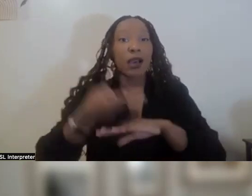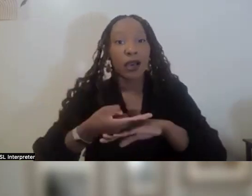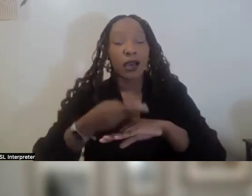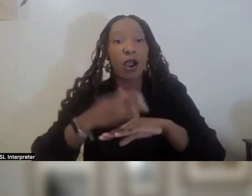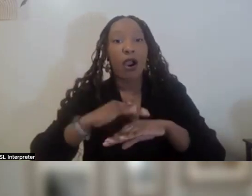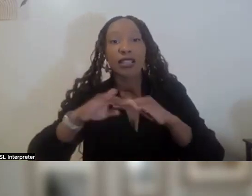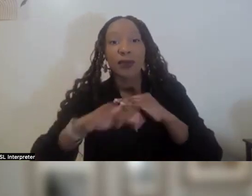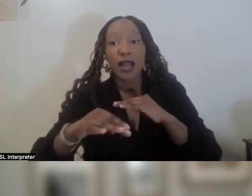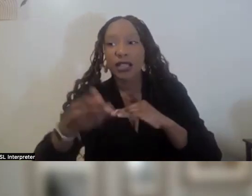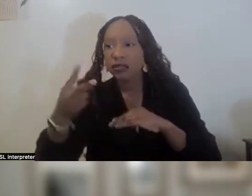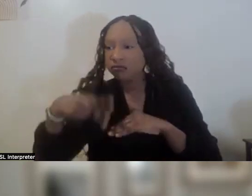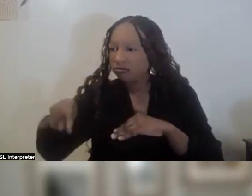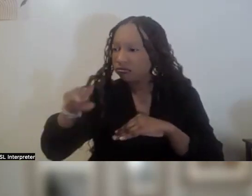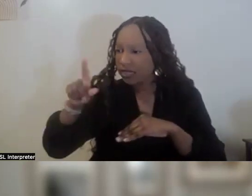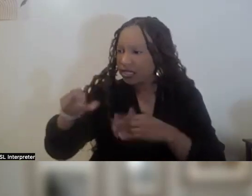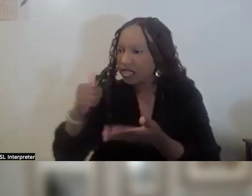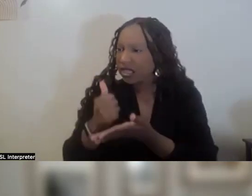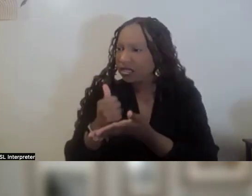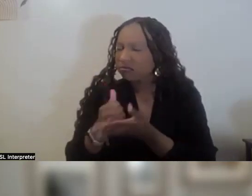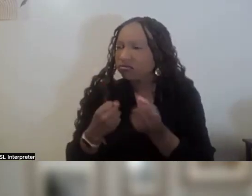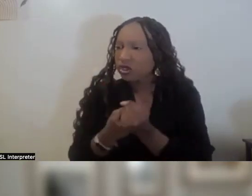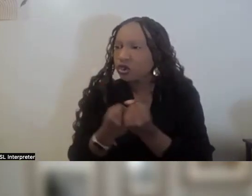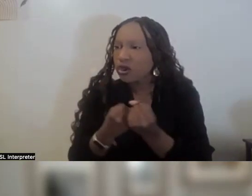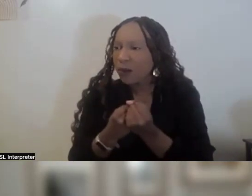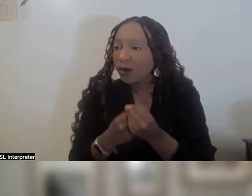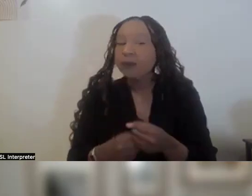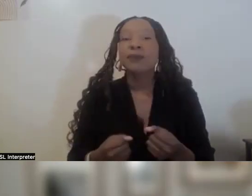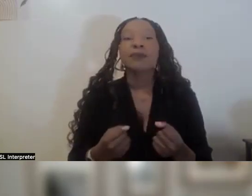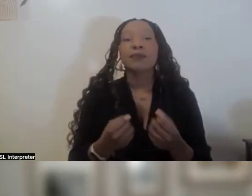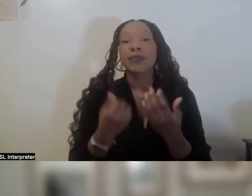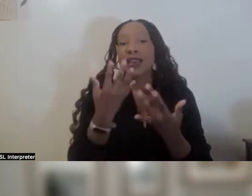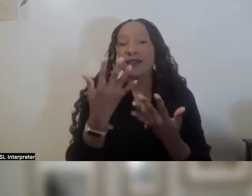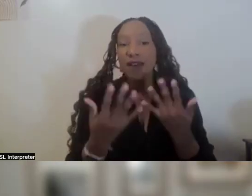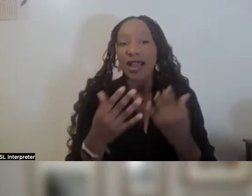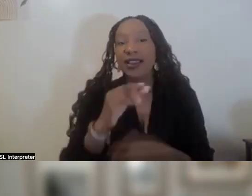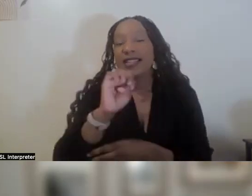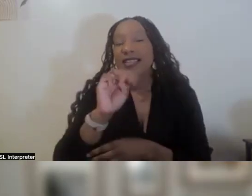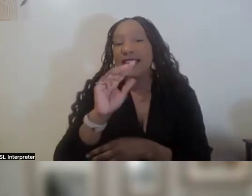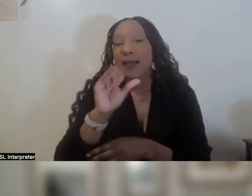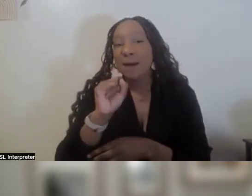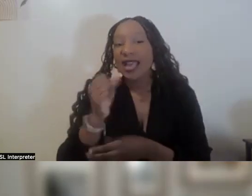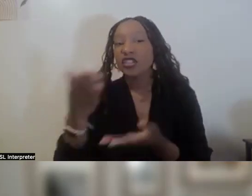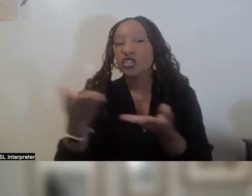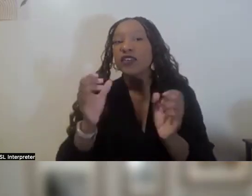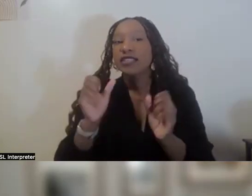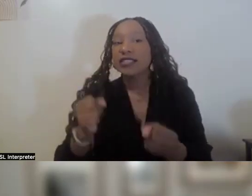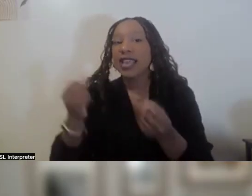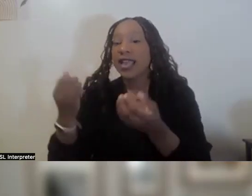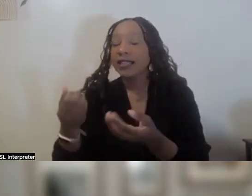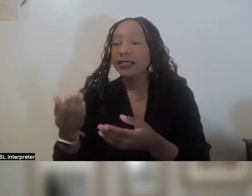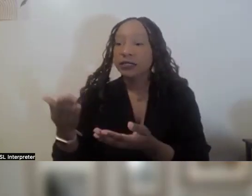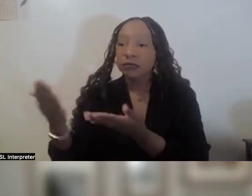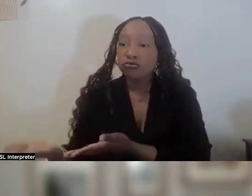they need support, fire and EMS services can retrieve them, see if they want to